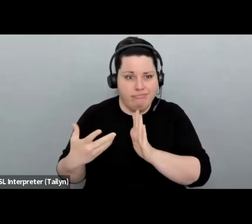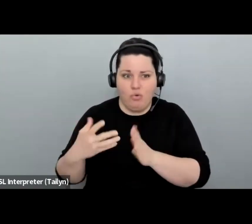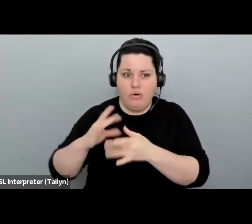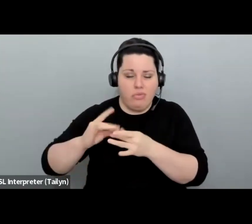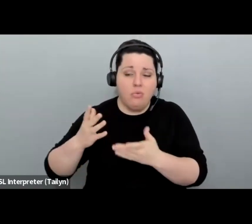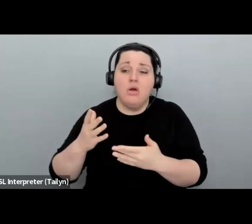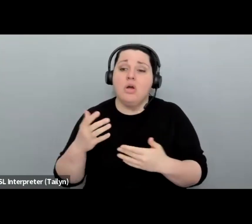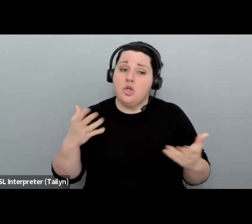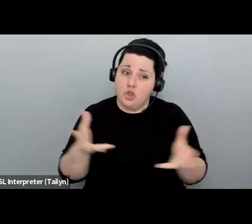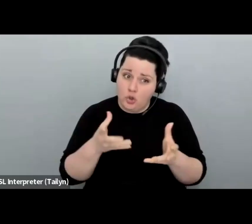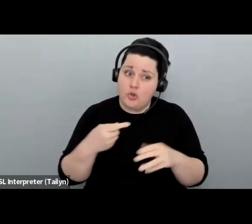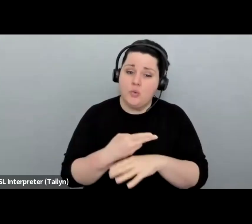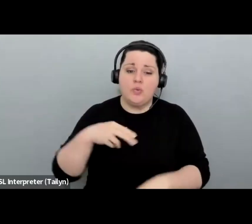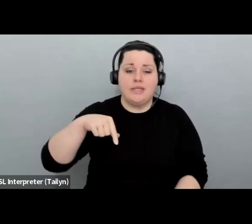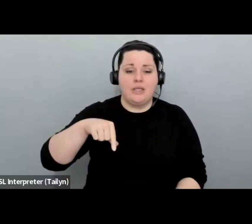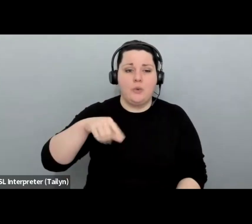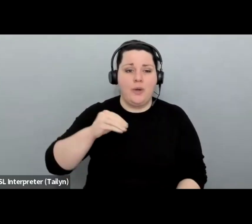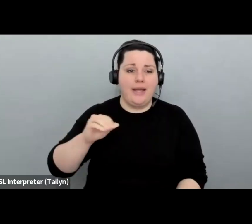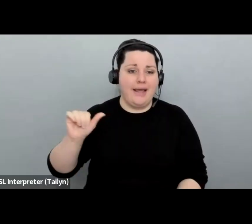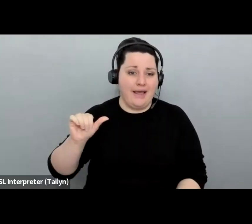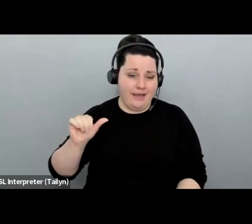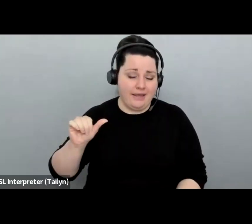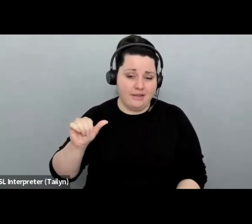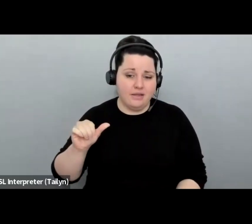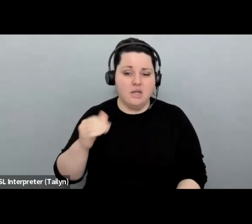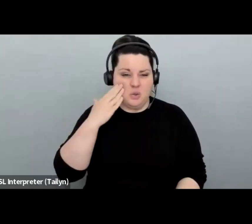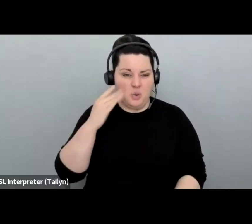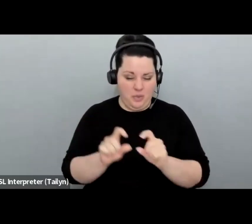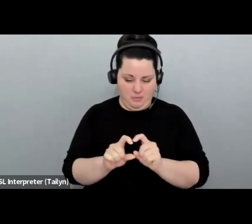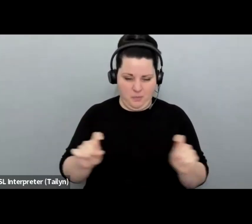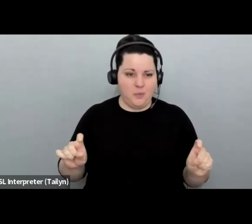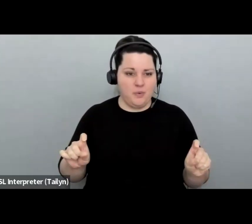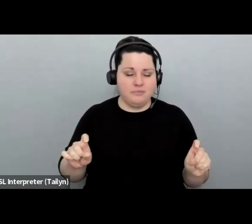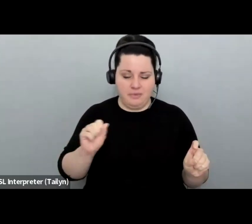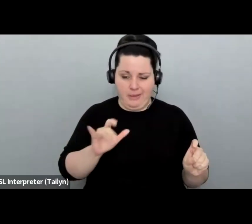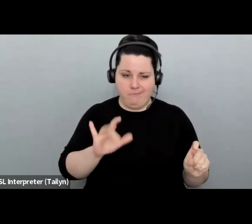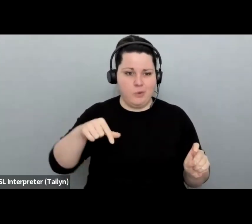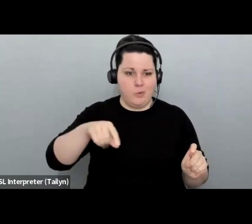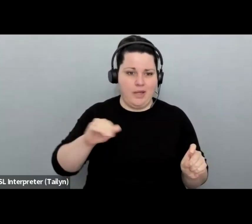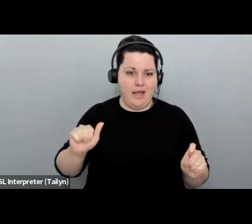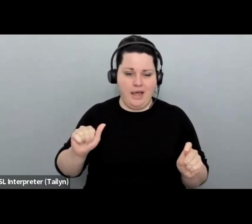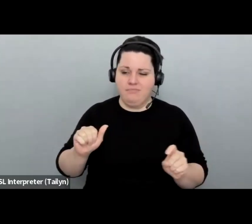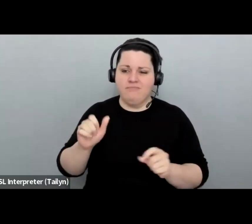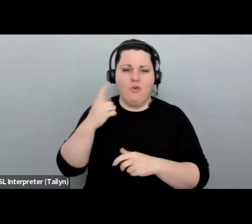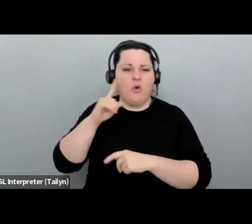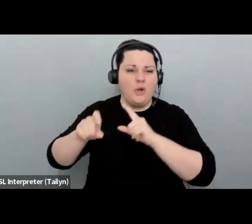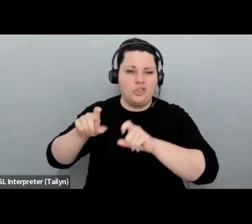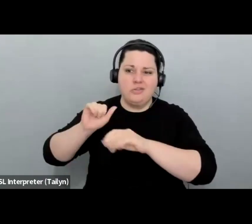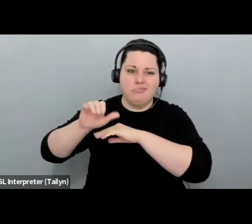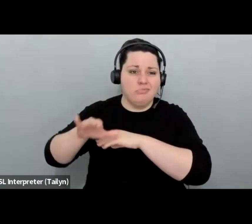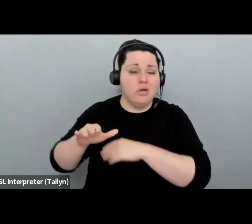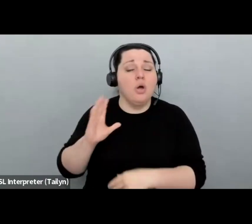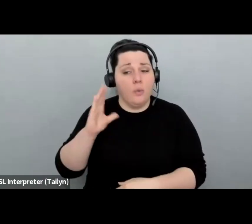you, though, to use the Q&A feature found within your Zoom toolbar to submit any questions that you might have. We're going to have some